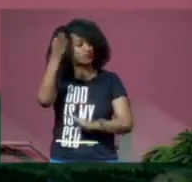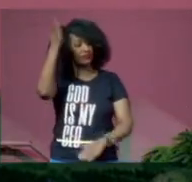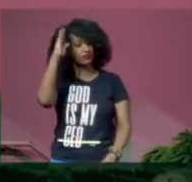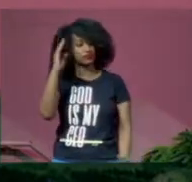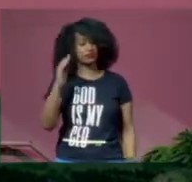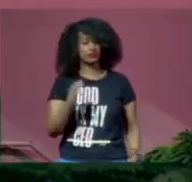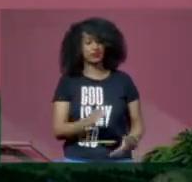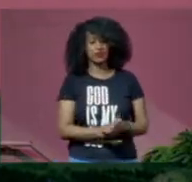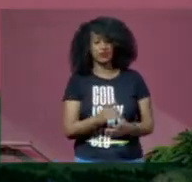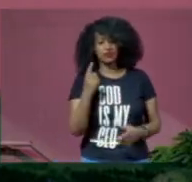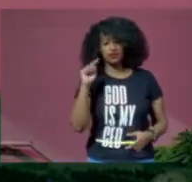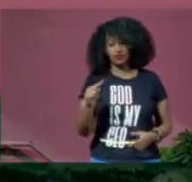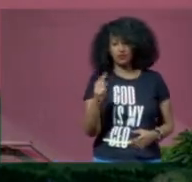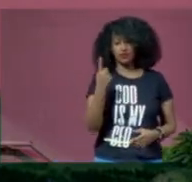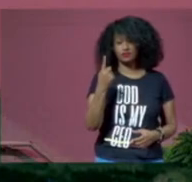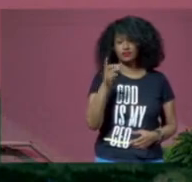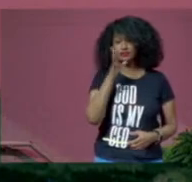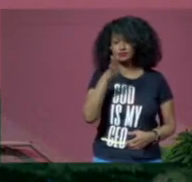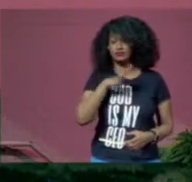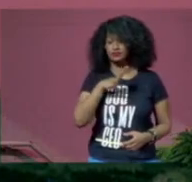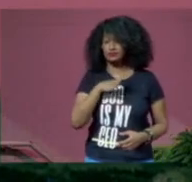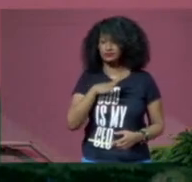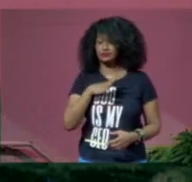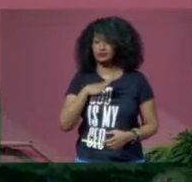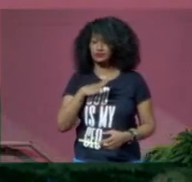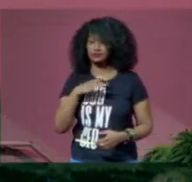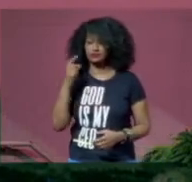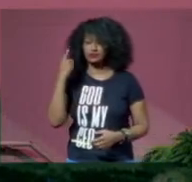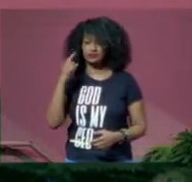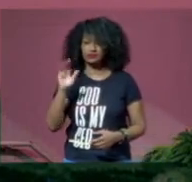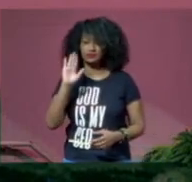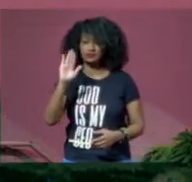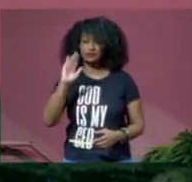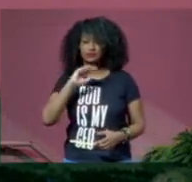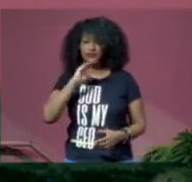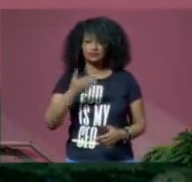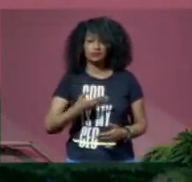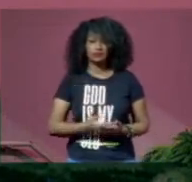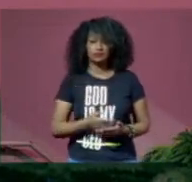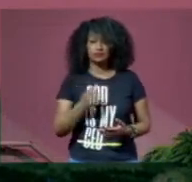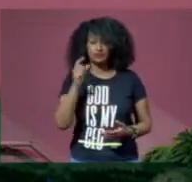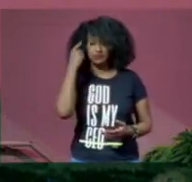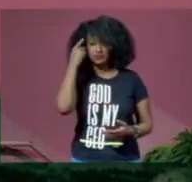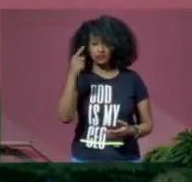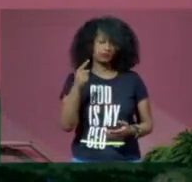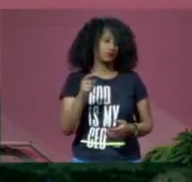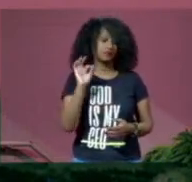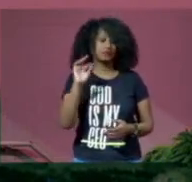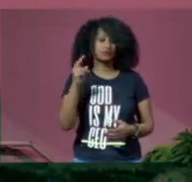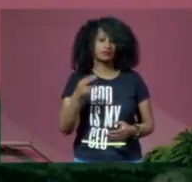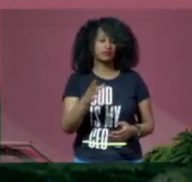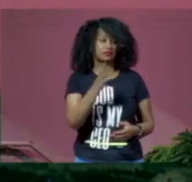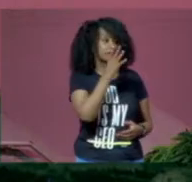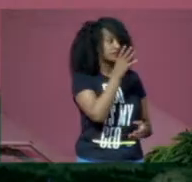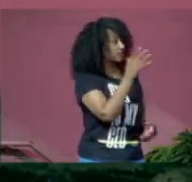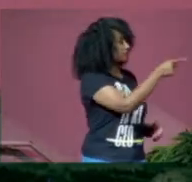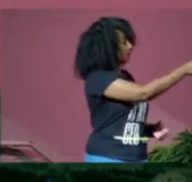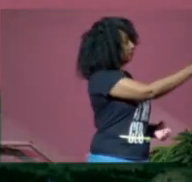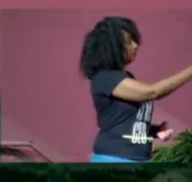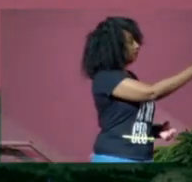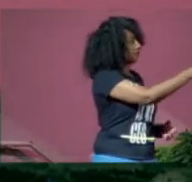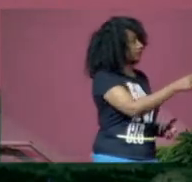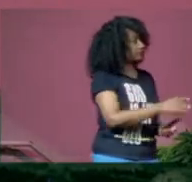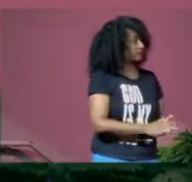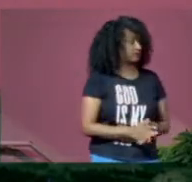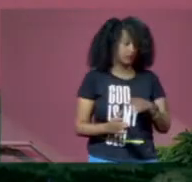First Lady. We pray for First Lady and for Albany and for Mother Oliver. Amen. We pray that God's choicest blessings would continue,